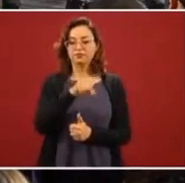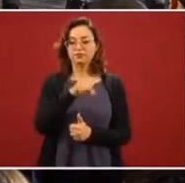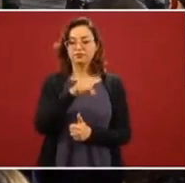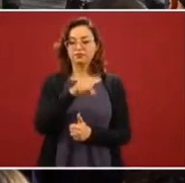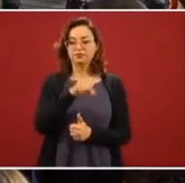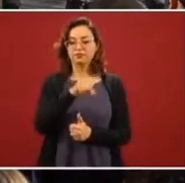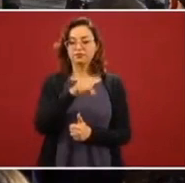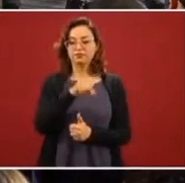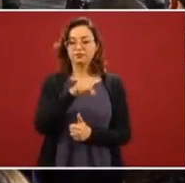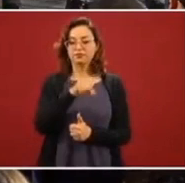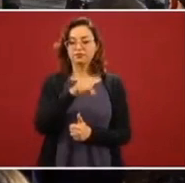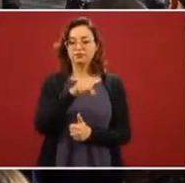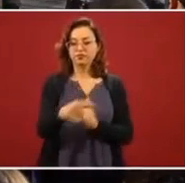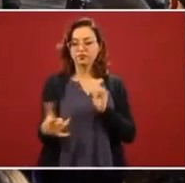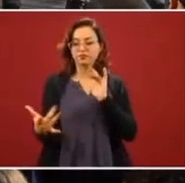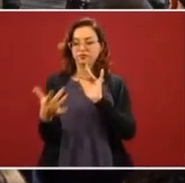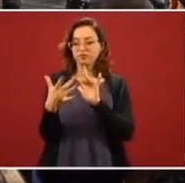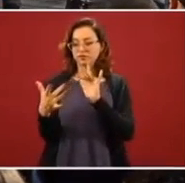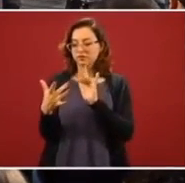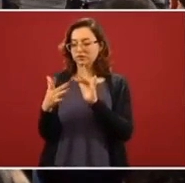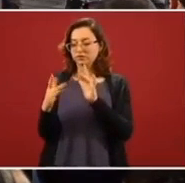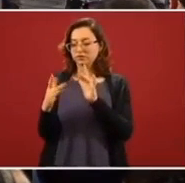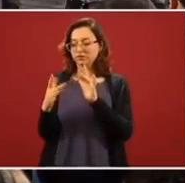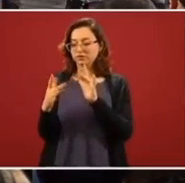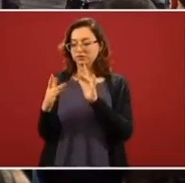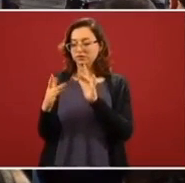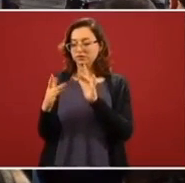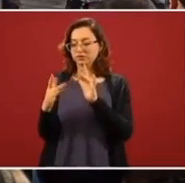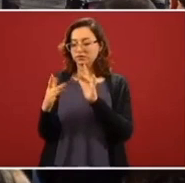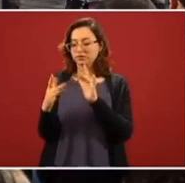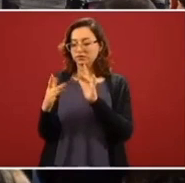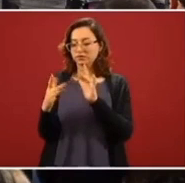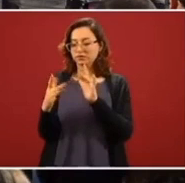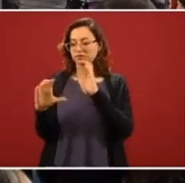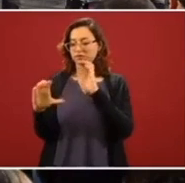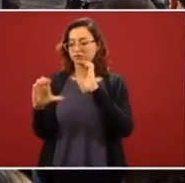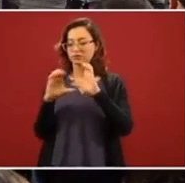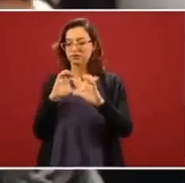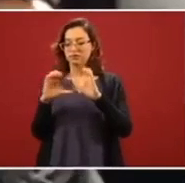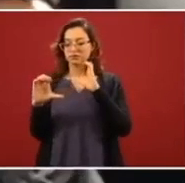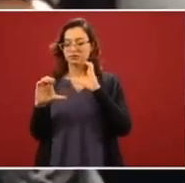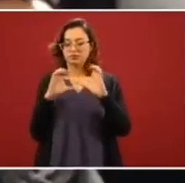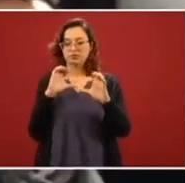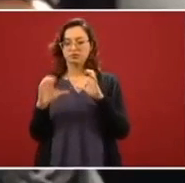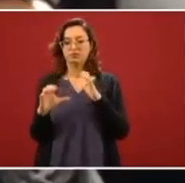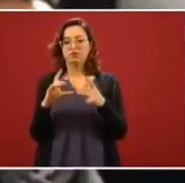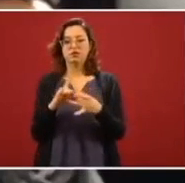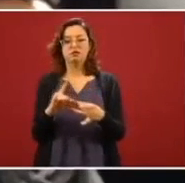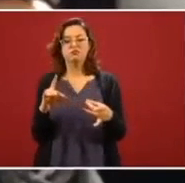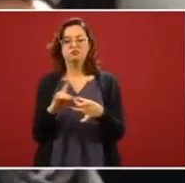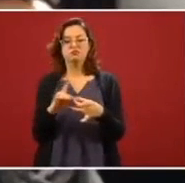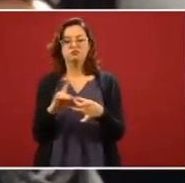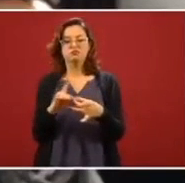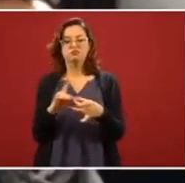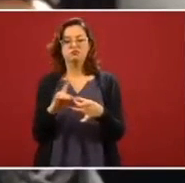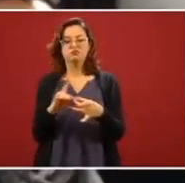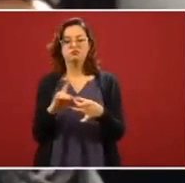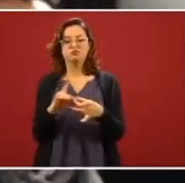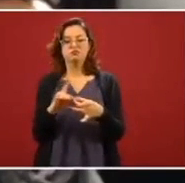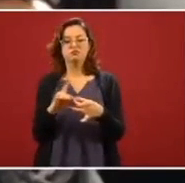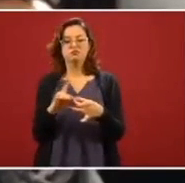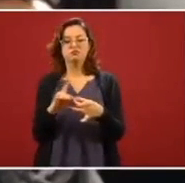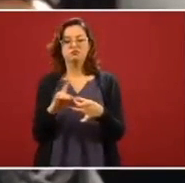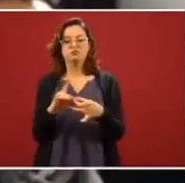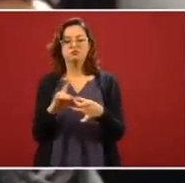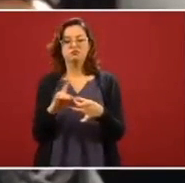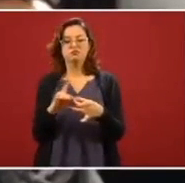get into communication with secretarios those secretaries, y que te expliquen qué se está haciendo and they can explain